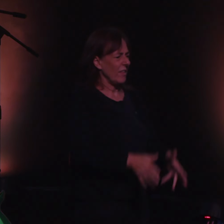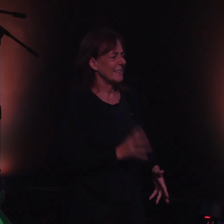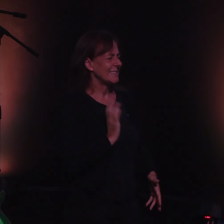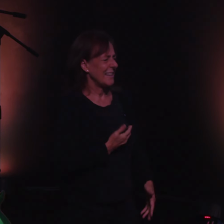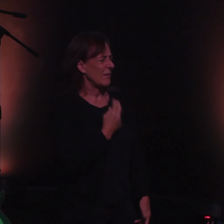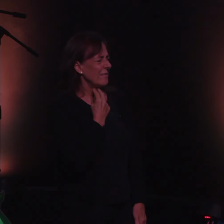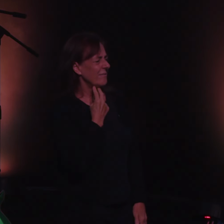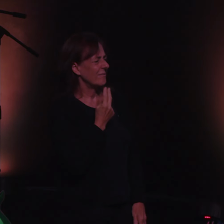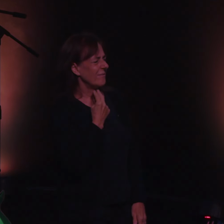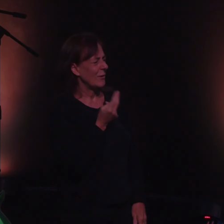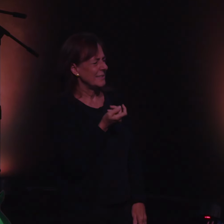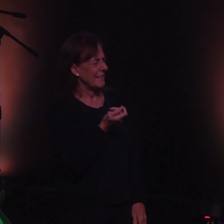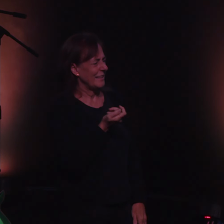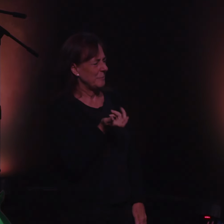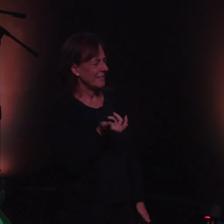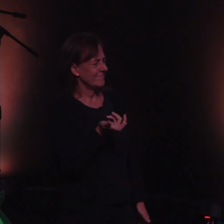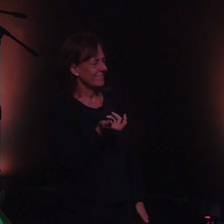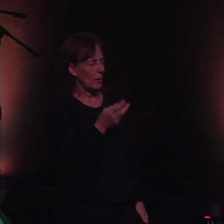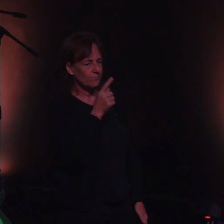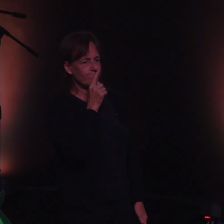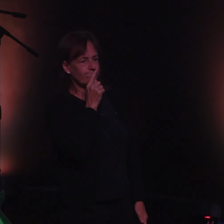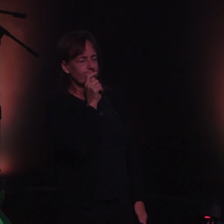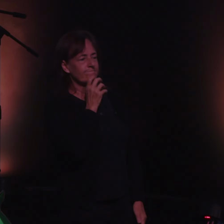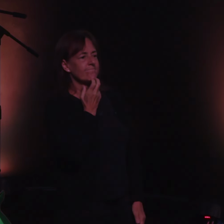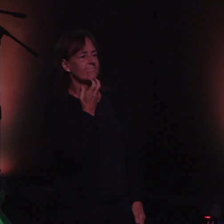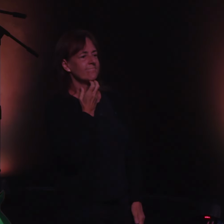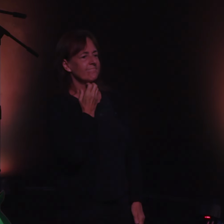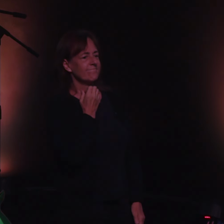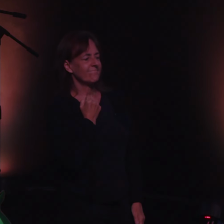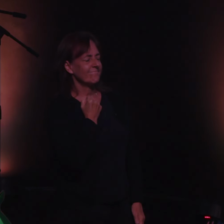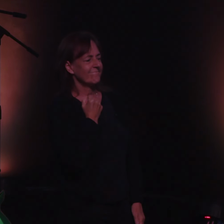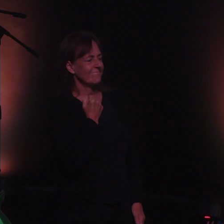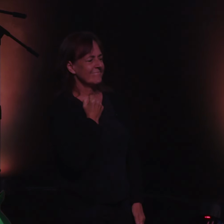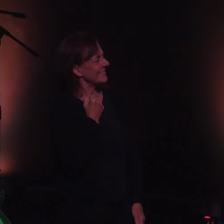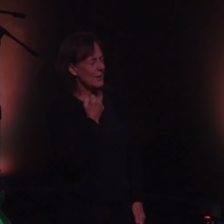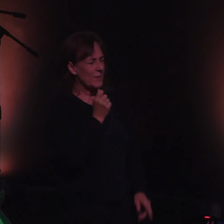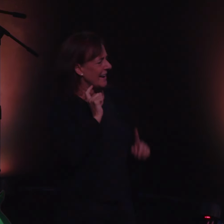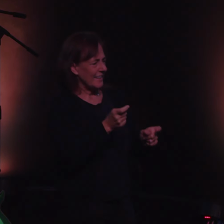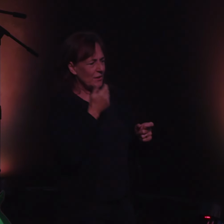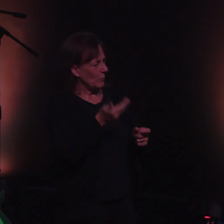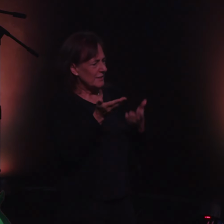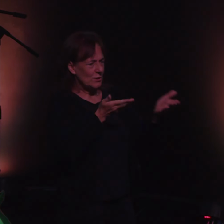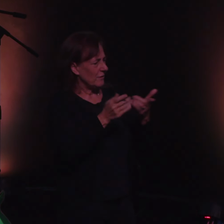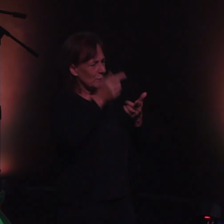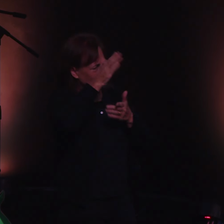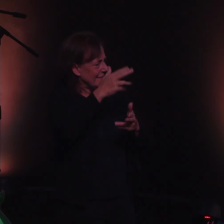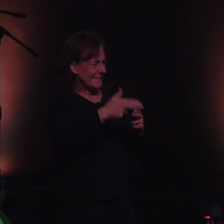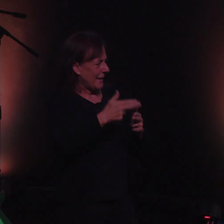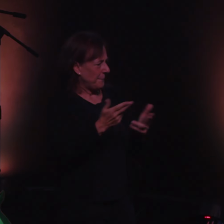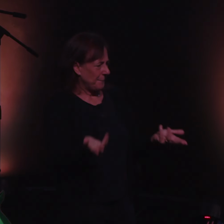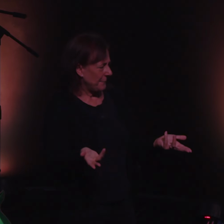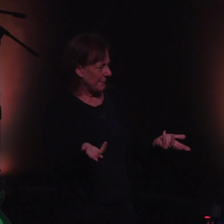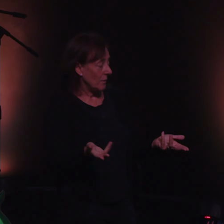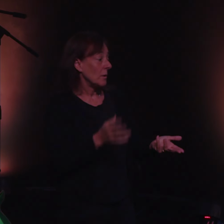a little bit. We've done a disservice to God's name in this world, if I can just be real honest with you. And